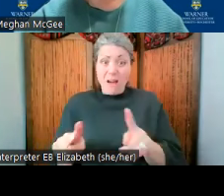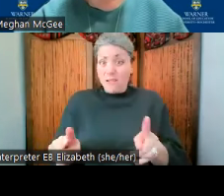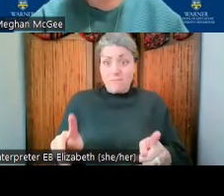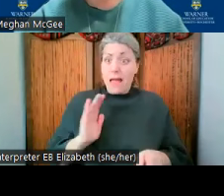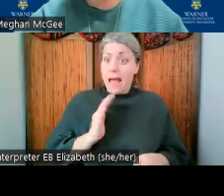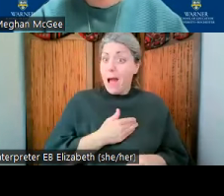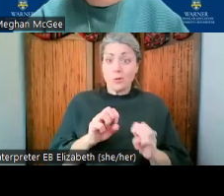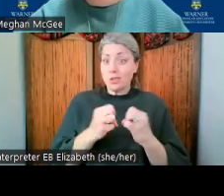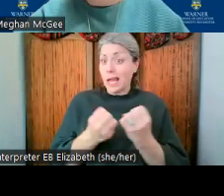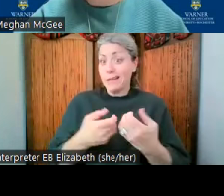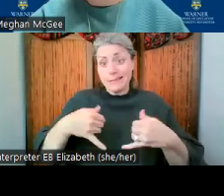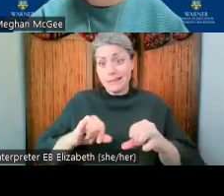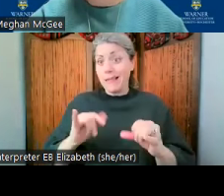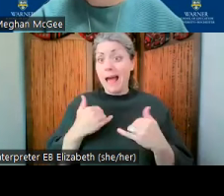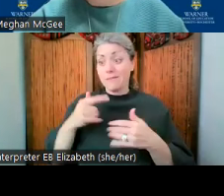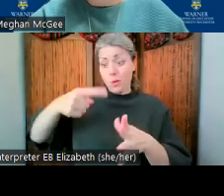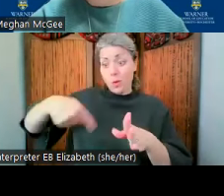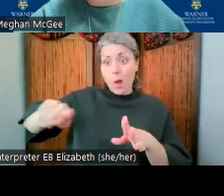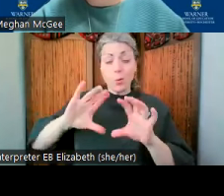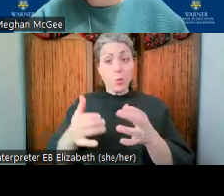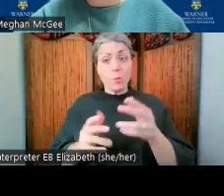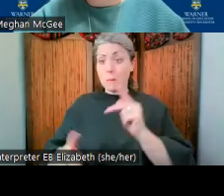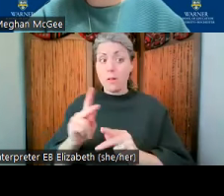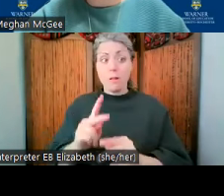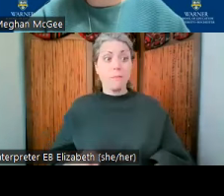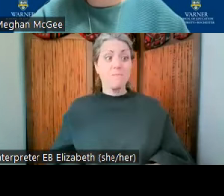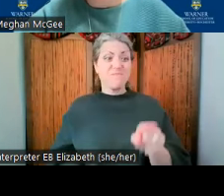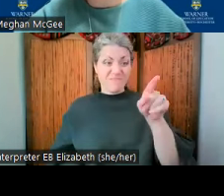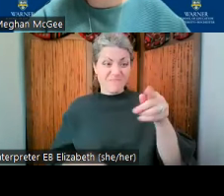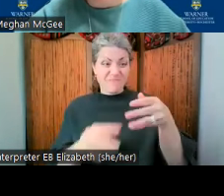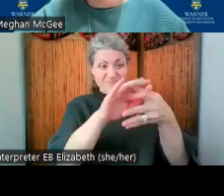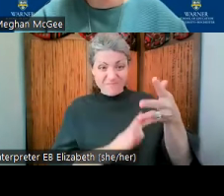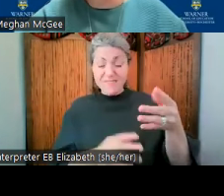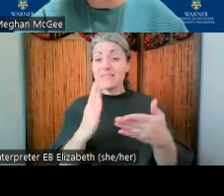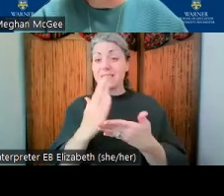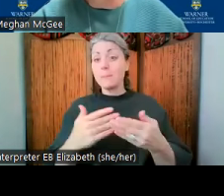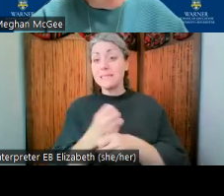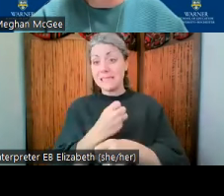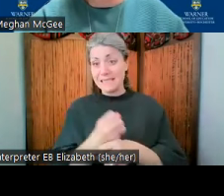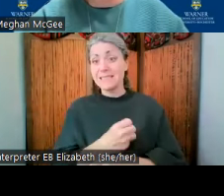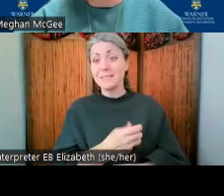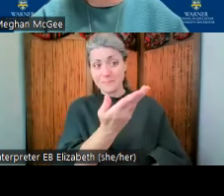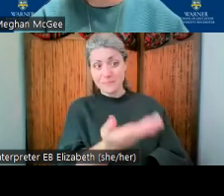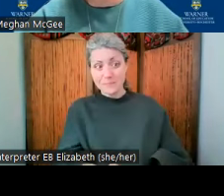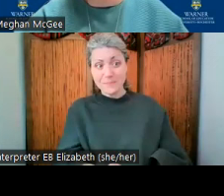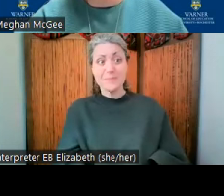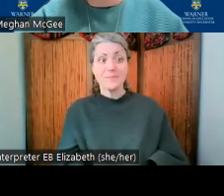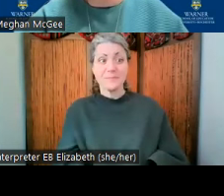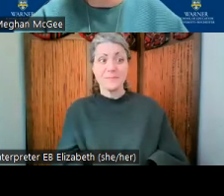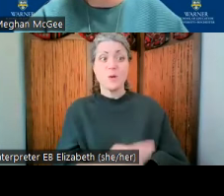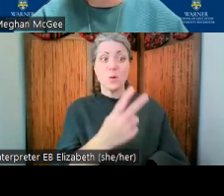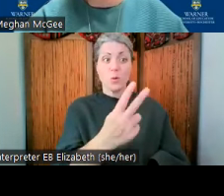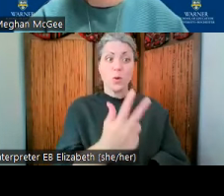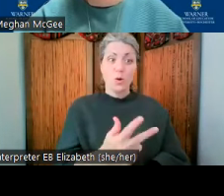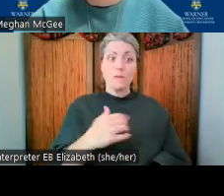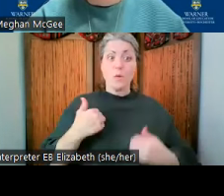2/3 of youth experience at least one potentially traumatic event by the age of